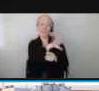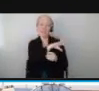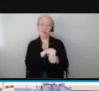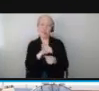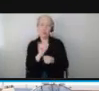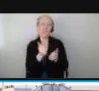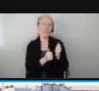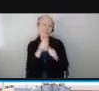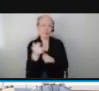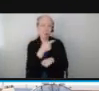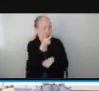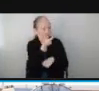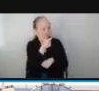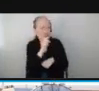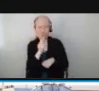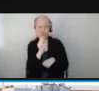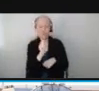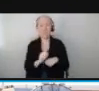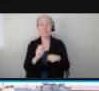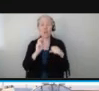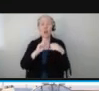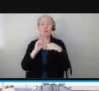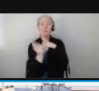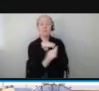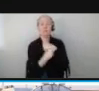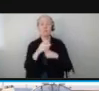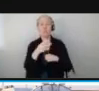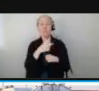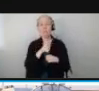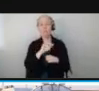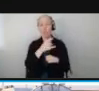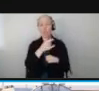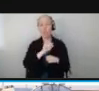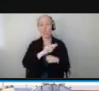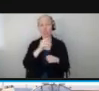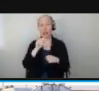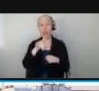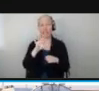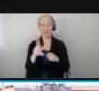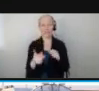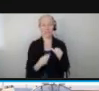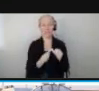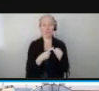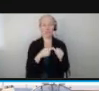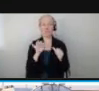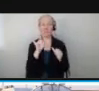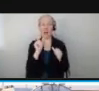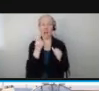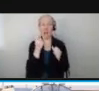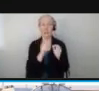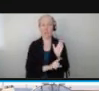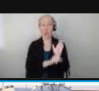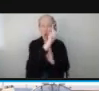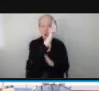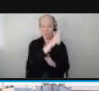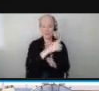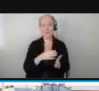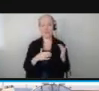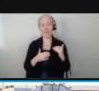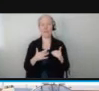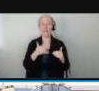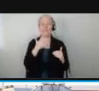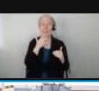news. Virgin Galactic was the first on the stage with their July 11th launch. The favorite to me is when Captain Kirk